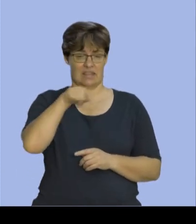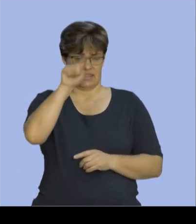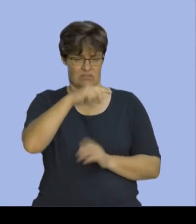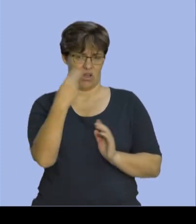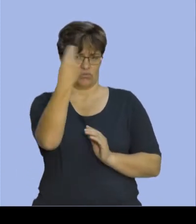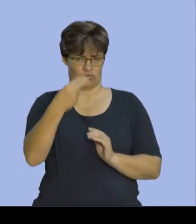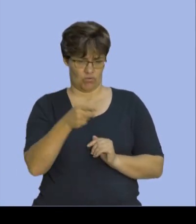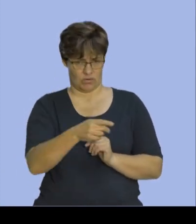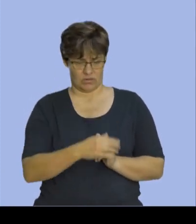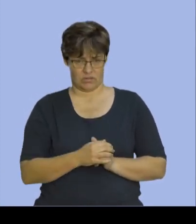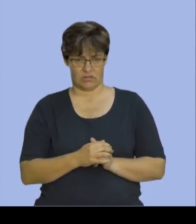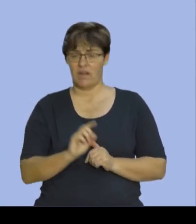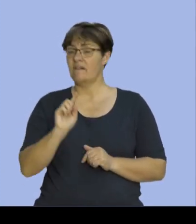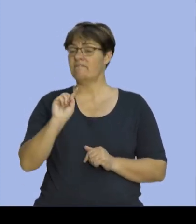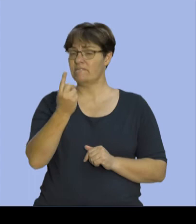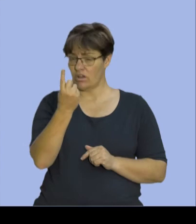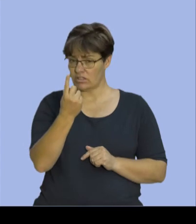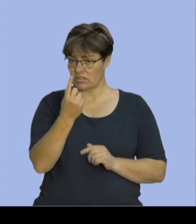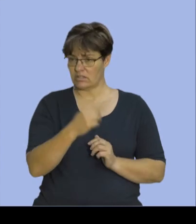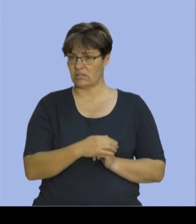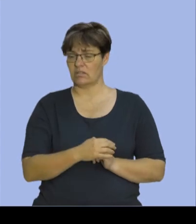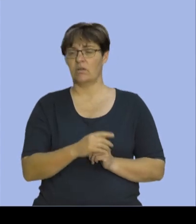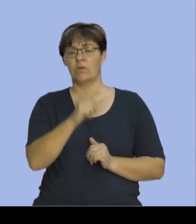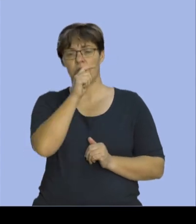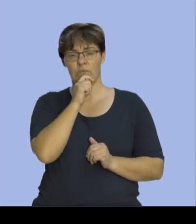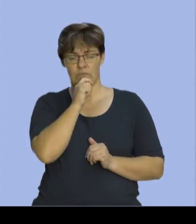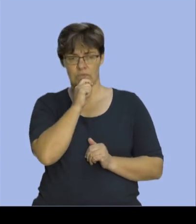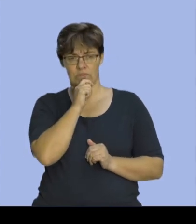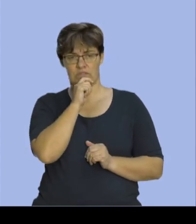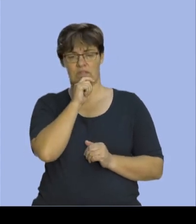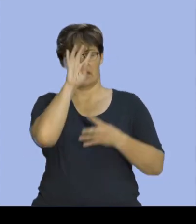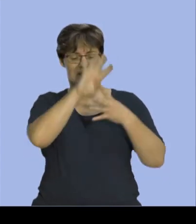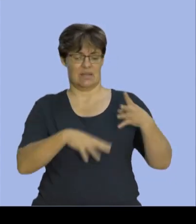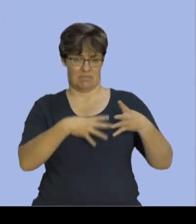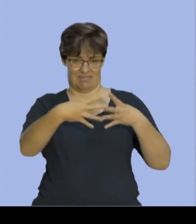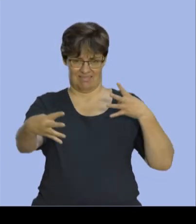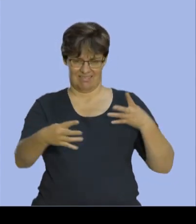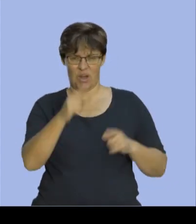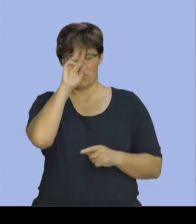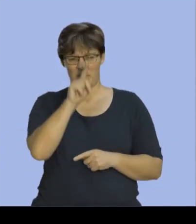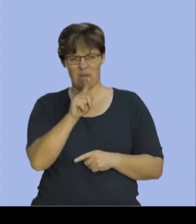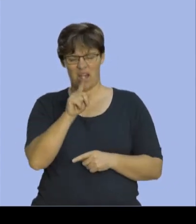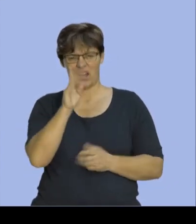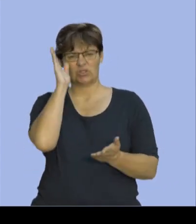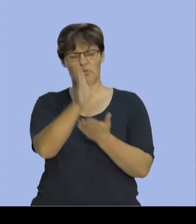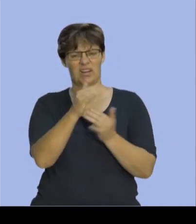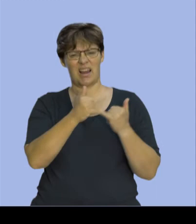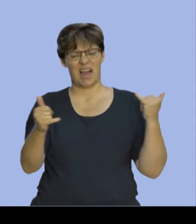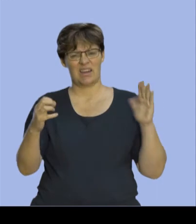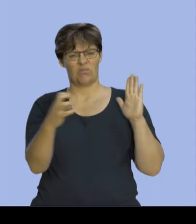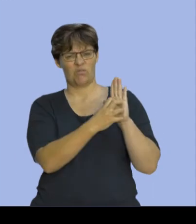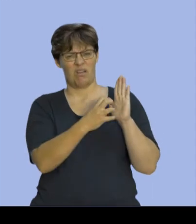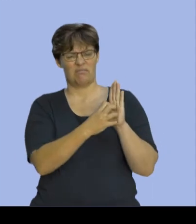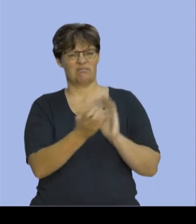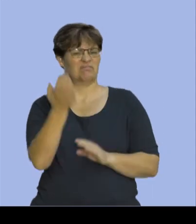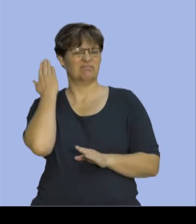firstly, before you do this, you will just need to try and use a table. You remember when you're doing your straight line graphs